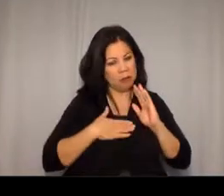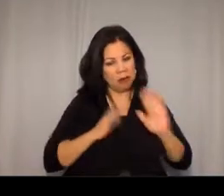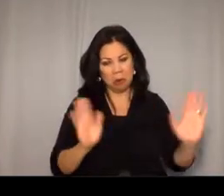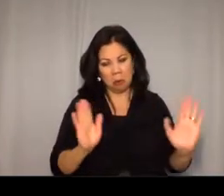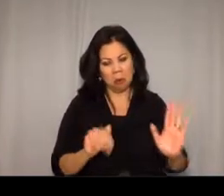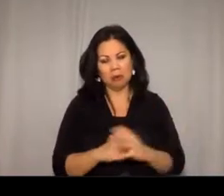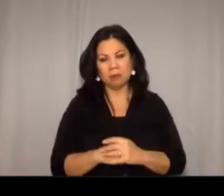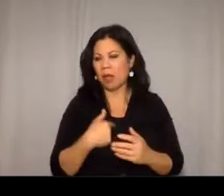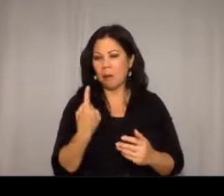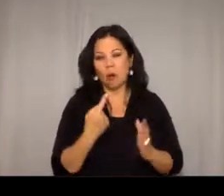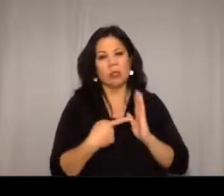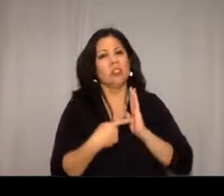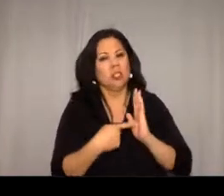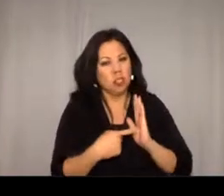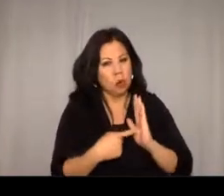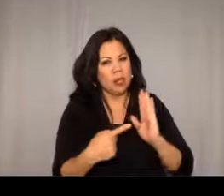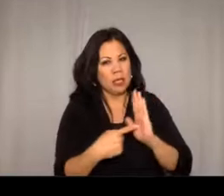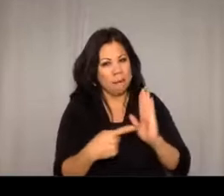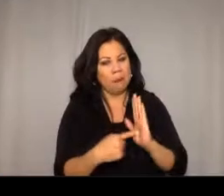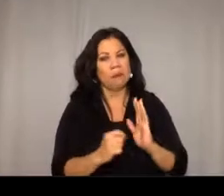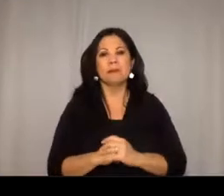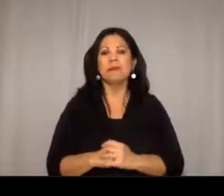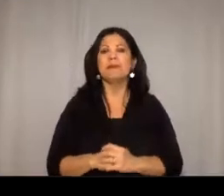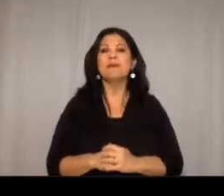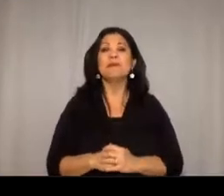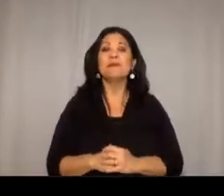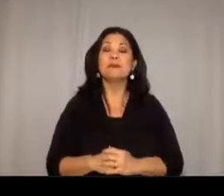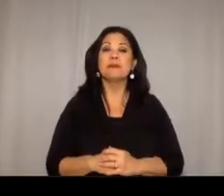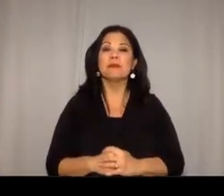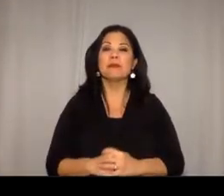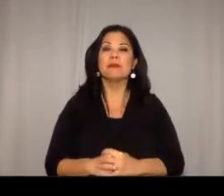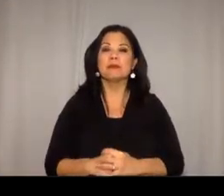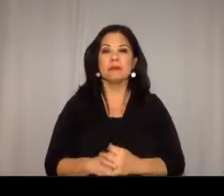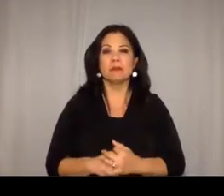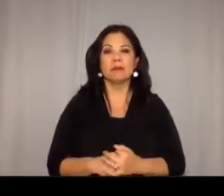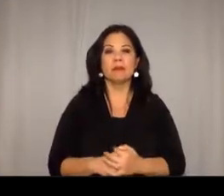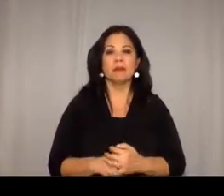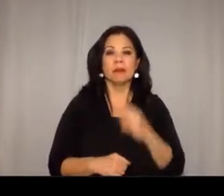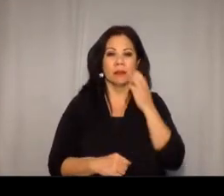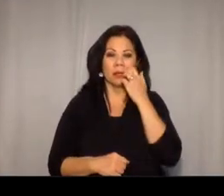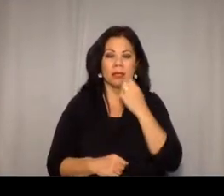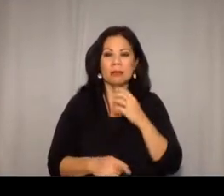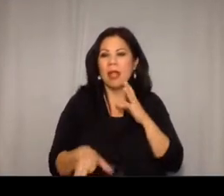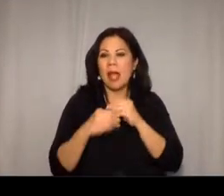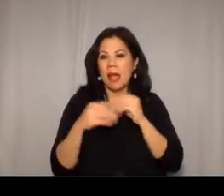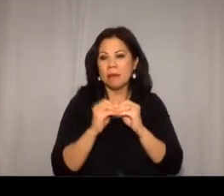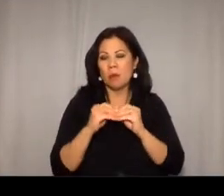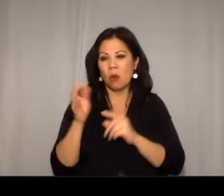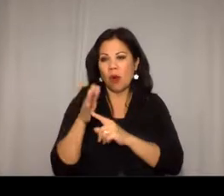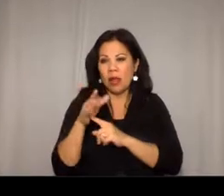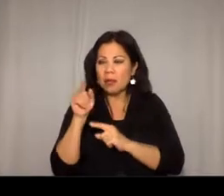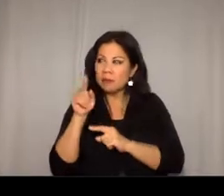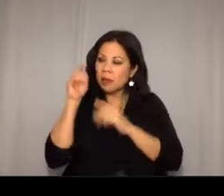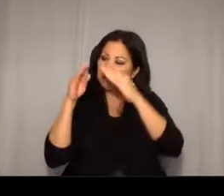you started. And I can't wait to see what you guys do. So there's some of my leaves. I'm going to put a couple of leaves up in the